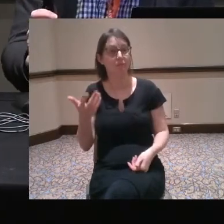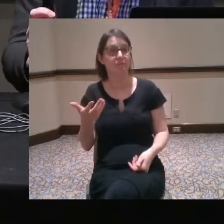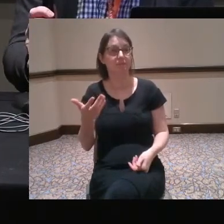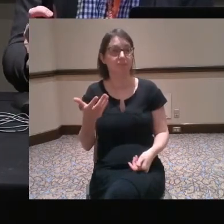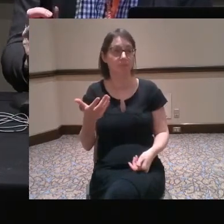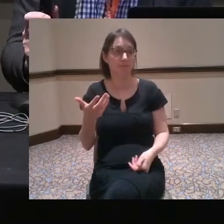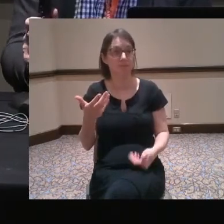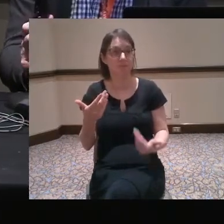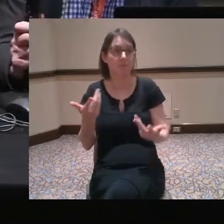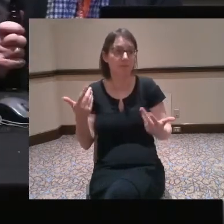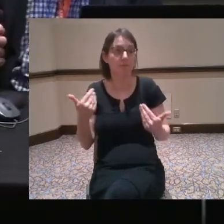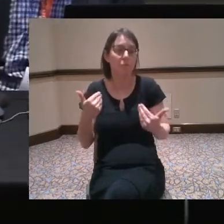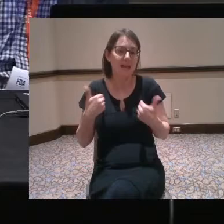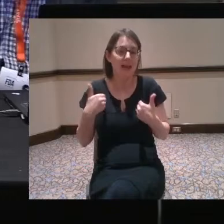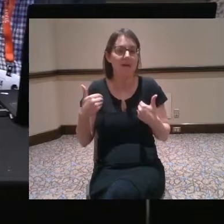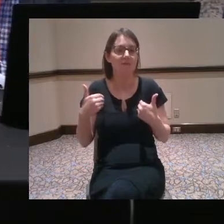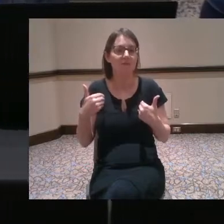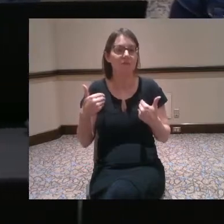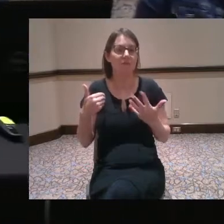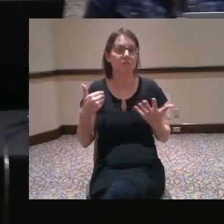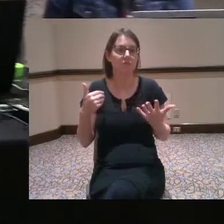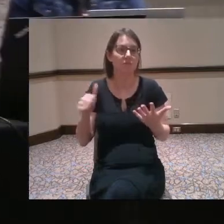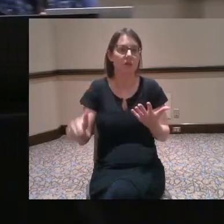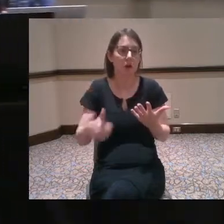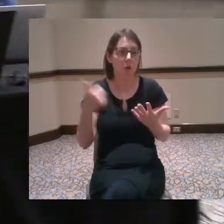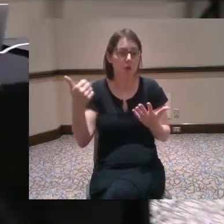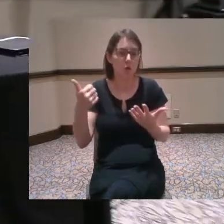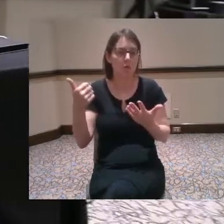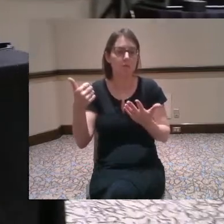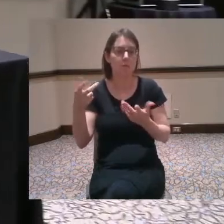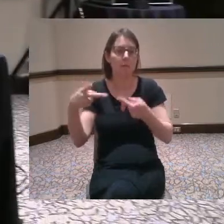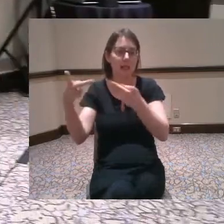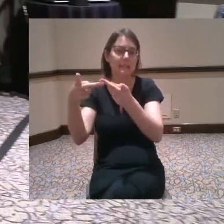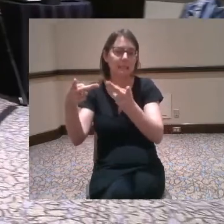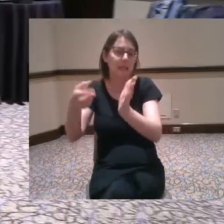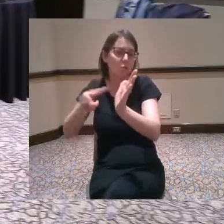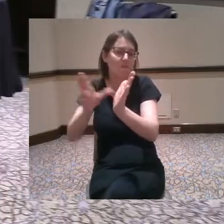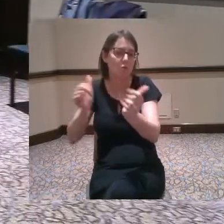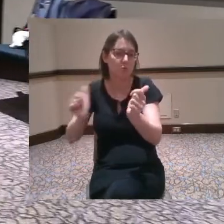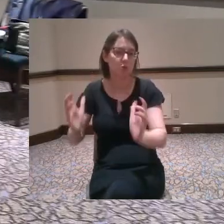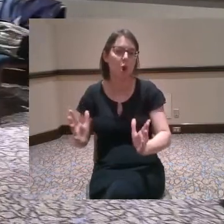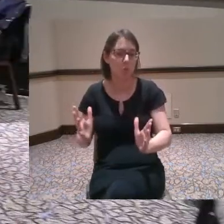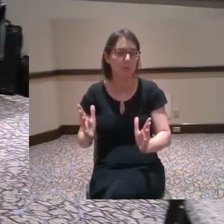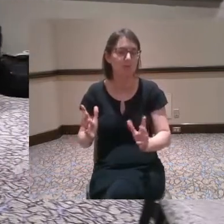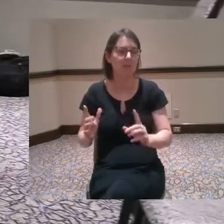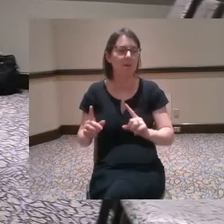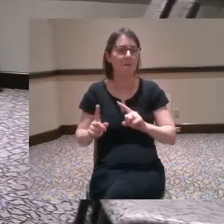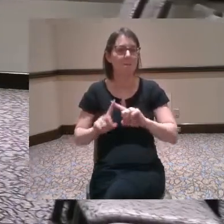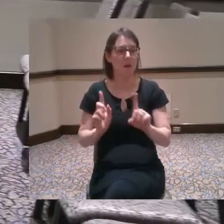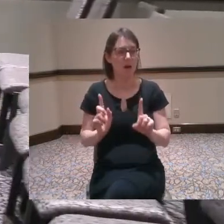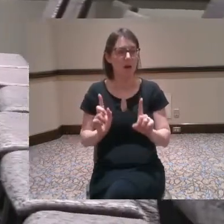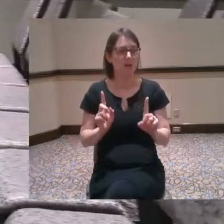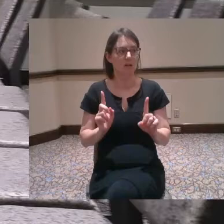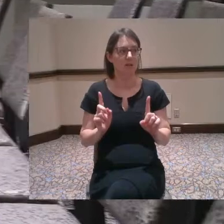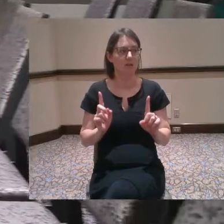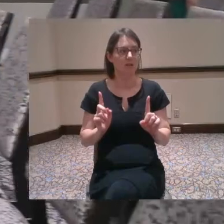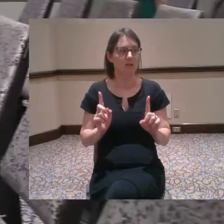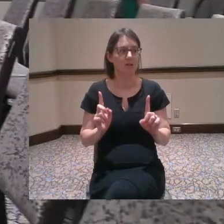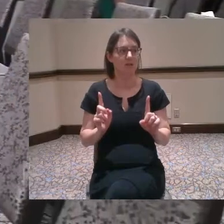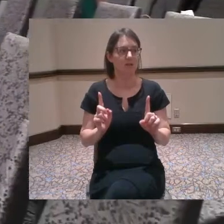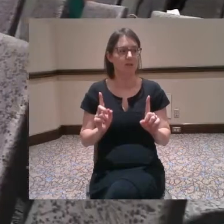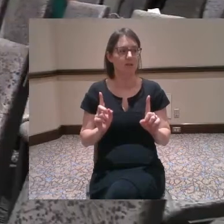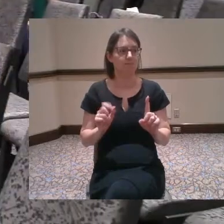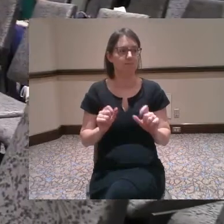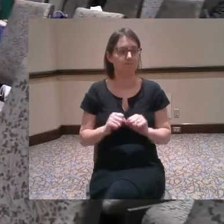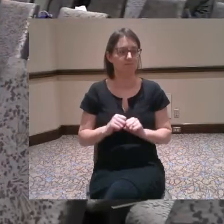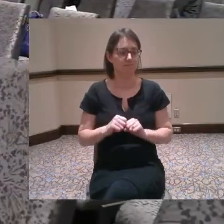we have other kind of outlets in the community that do that review shows, but in terms of